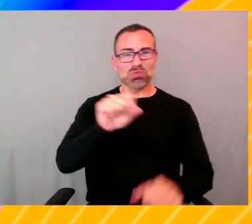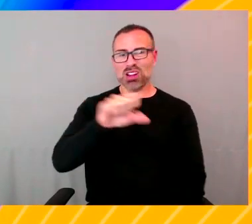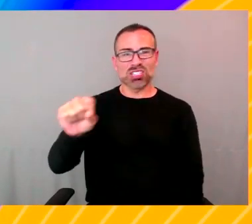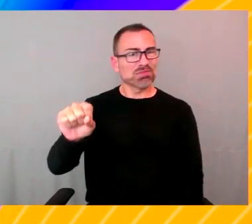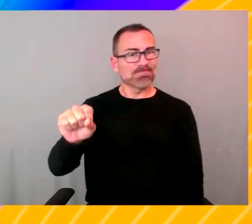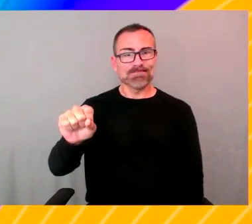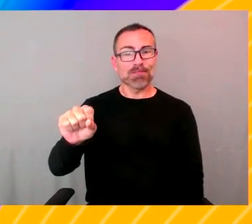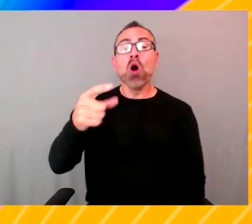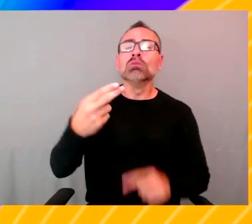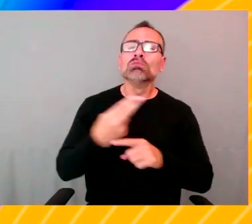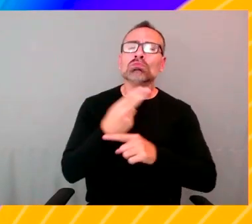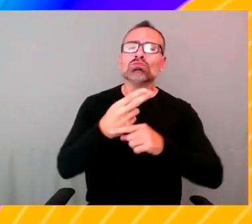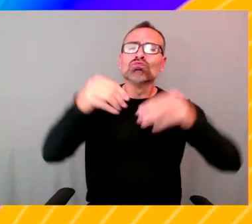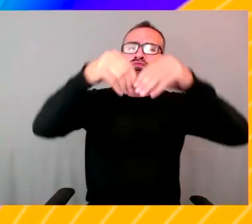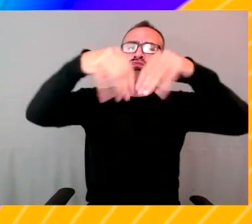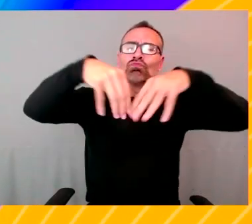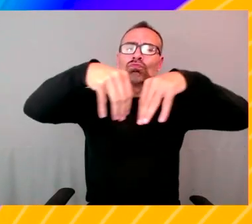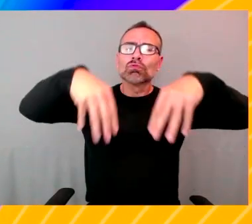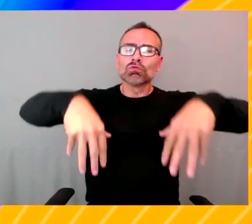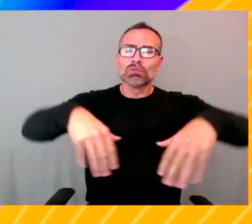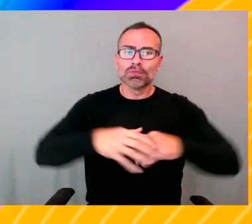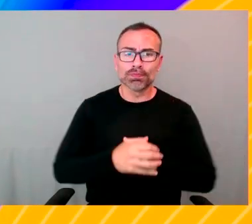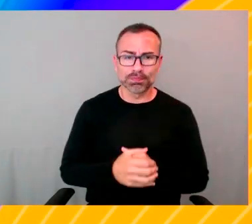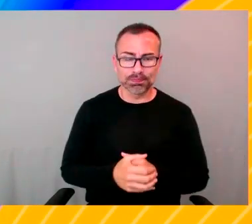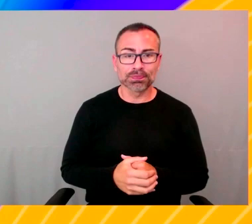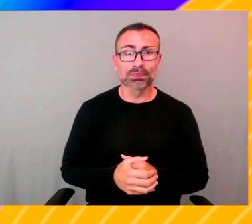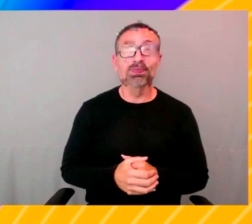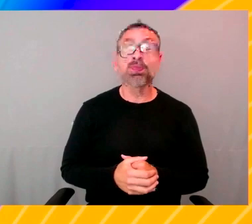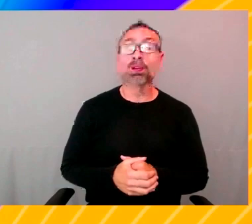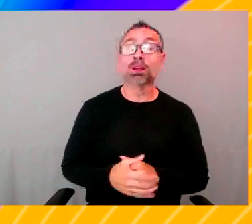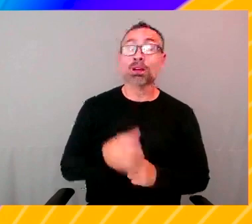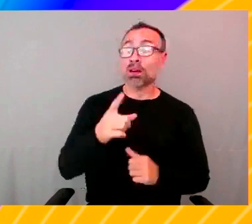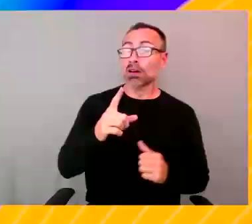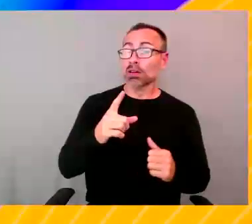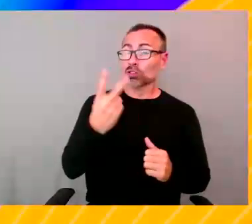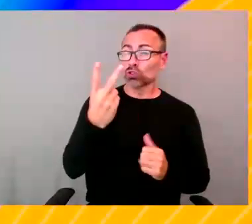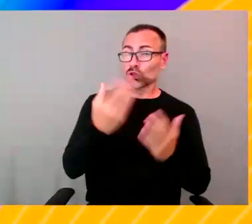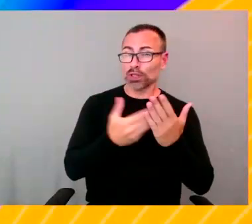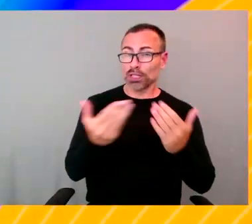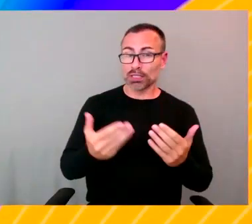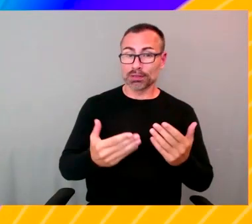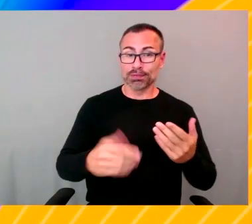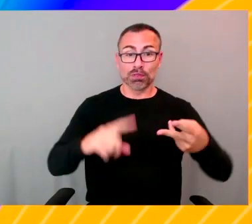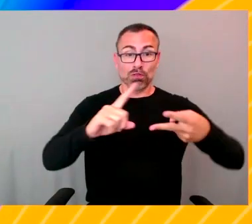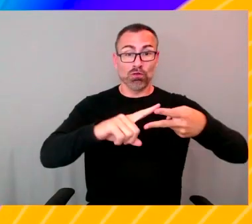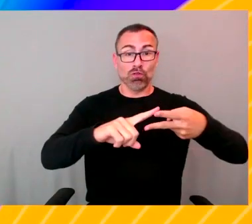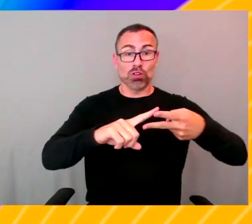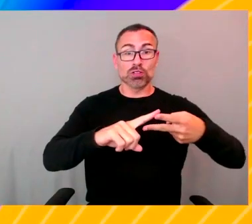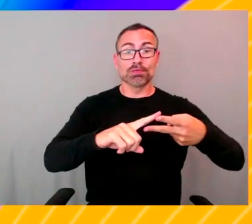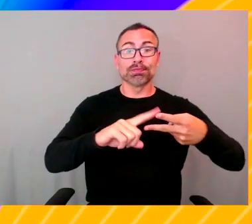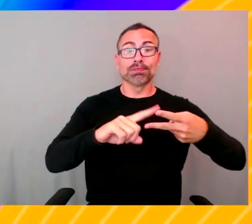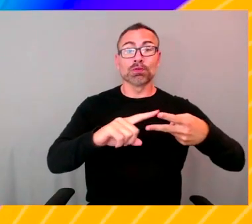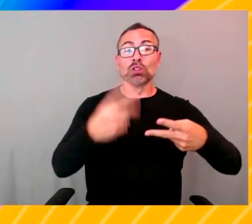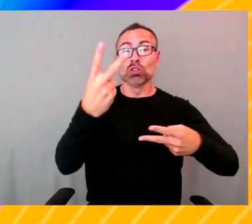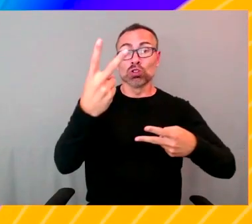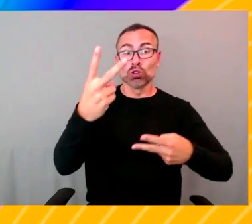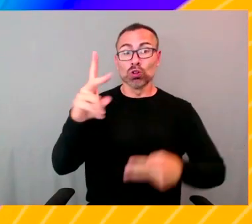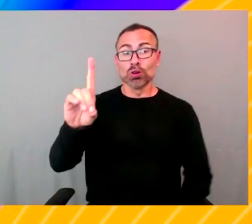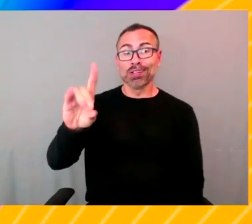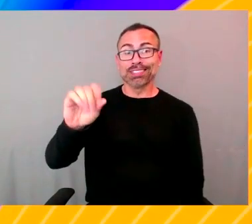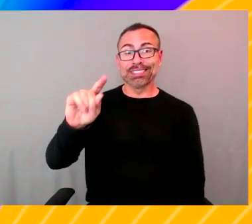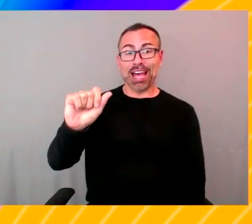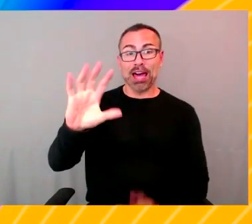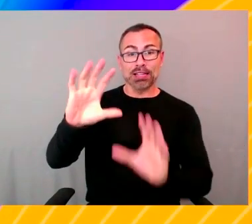The first is that we are taking two different data sets and joining them together, which is something that you can do in